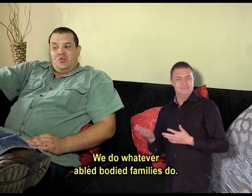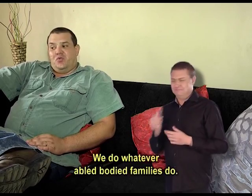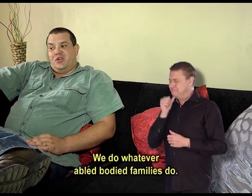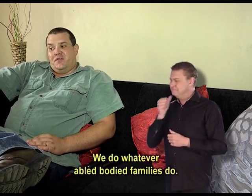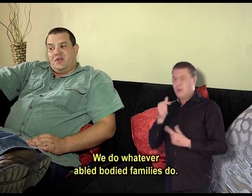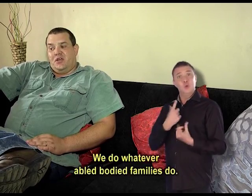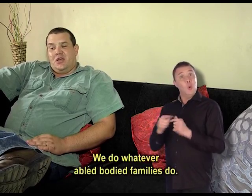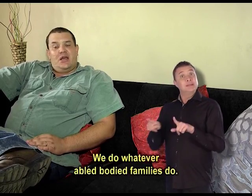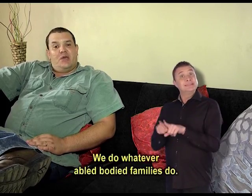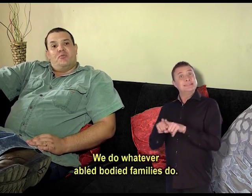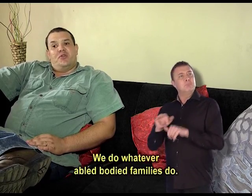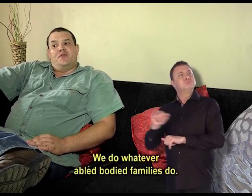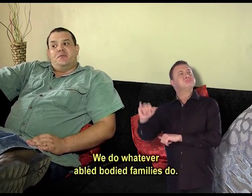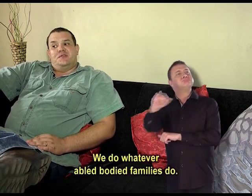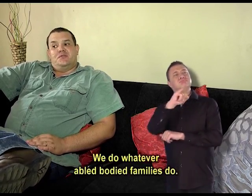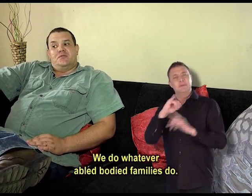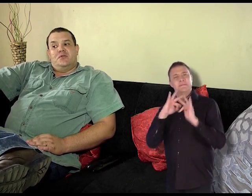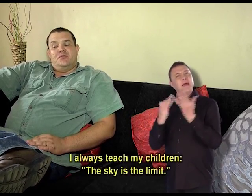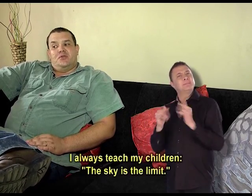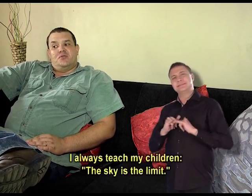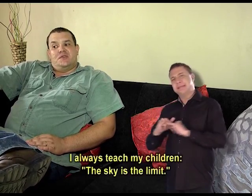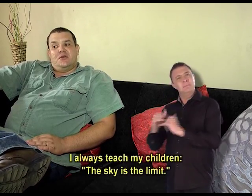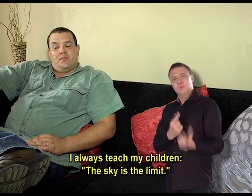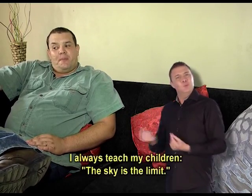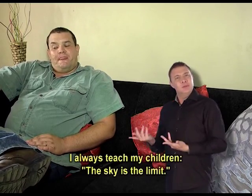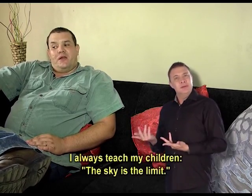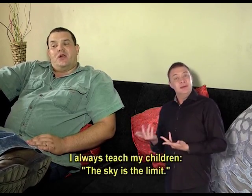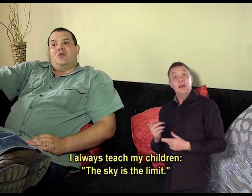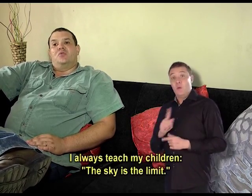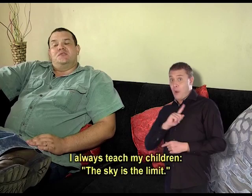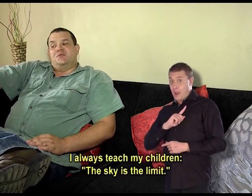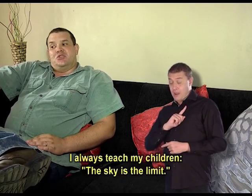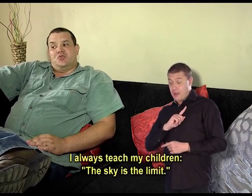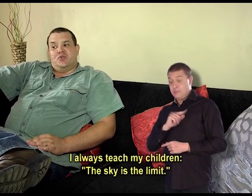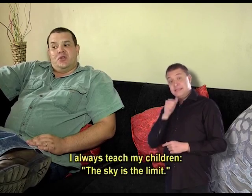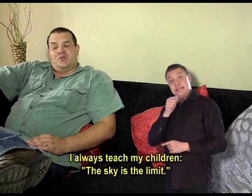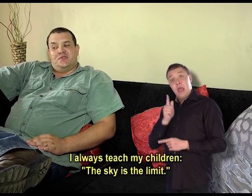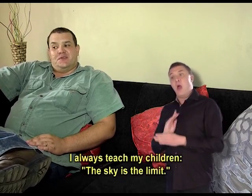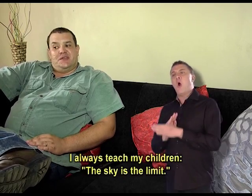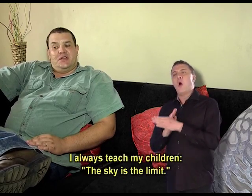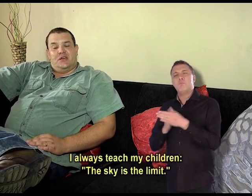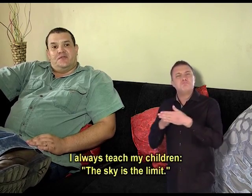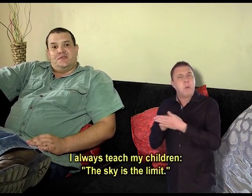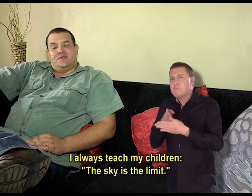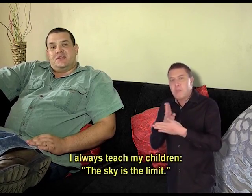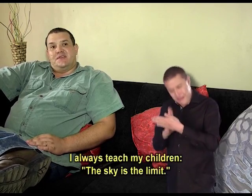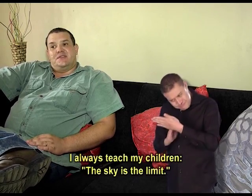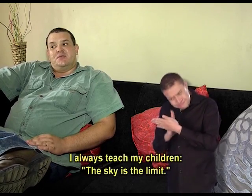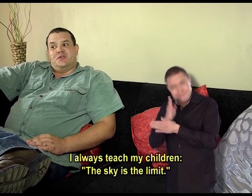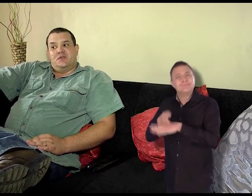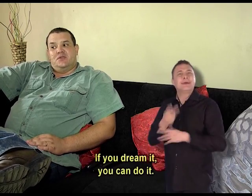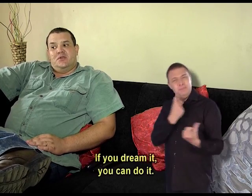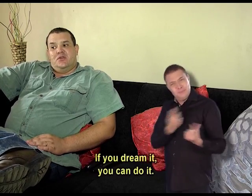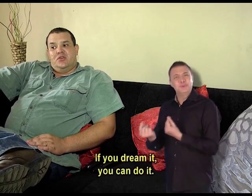it. We do whatever able-bodied families do because like I always teach my children and also my son in life is the sky